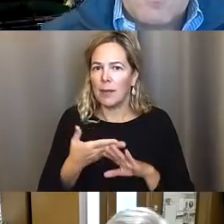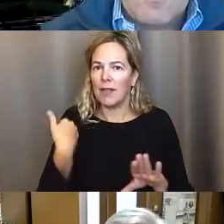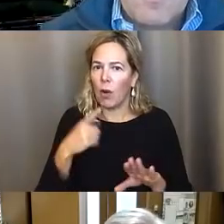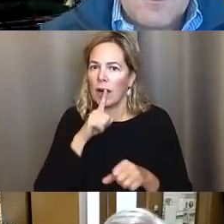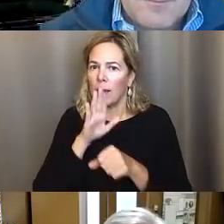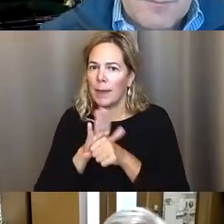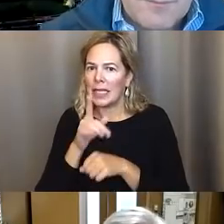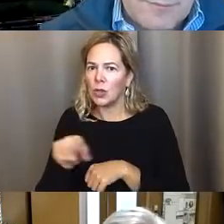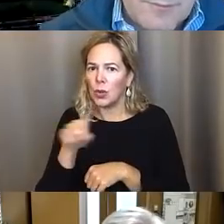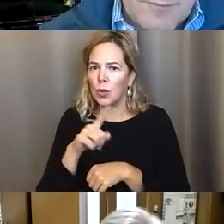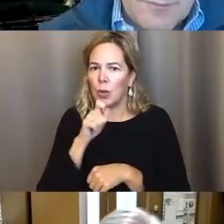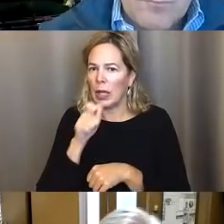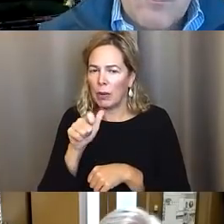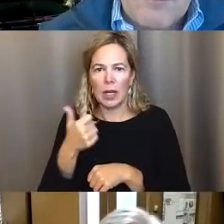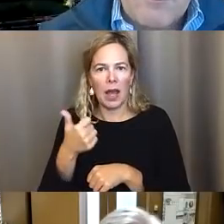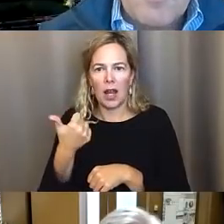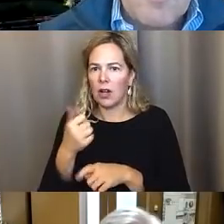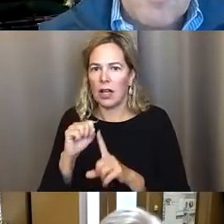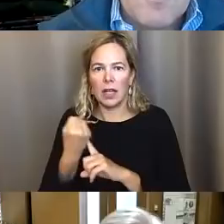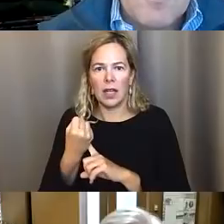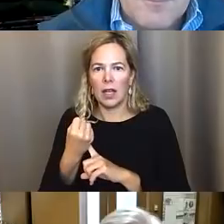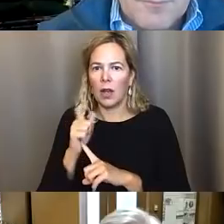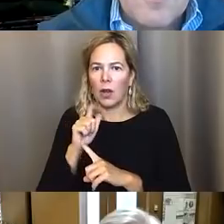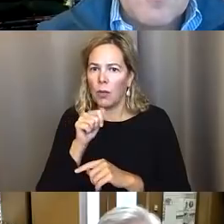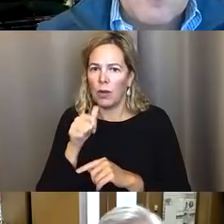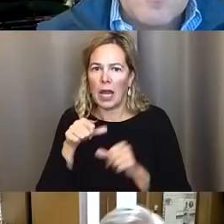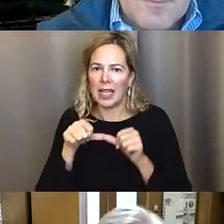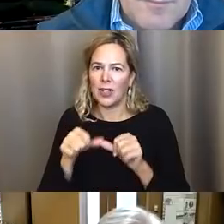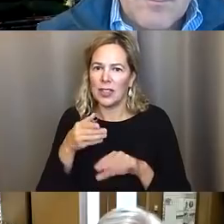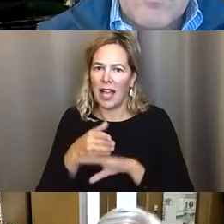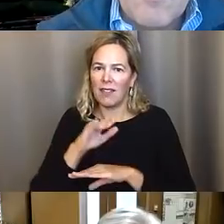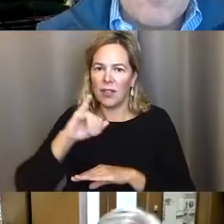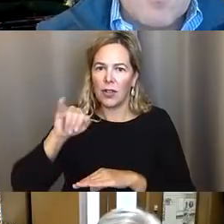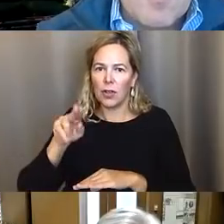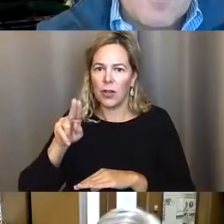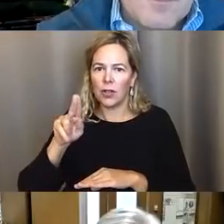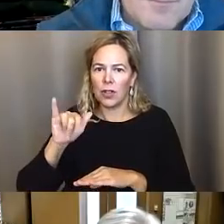not, under any circumstance, continue this after July 1st. So we're talking about whether we can